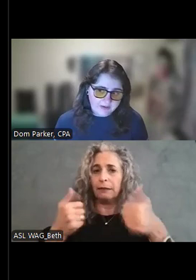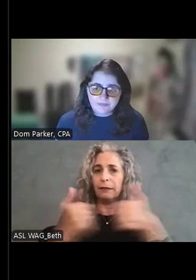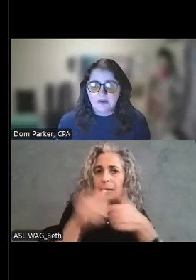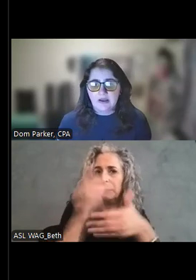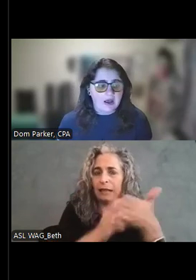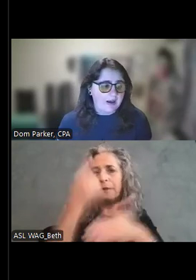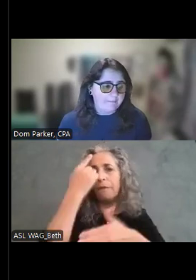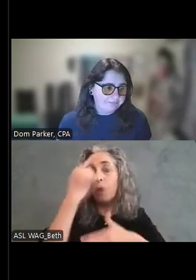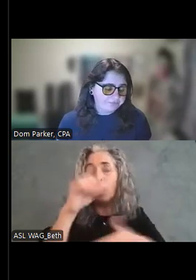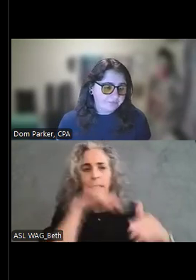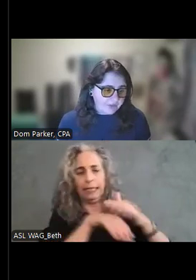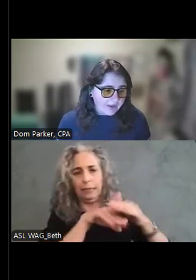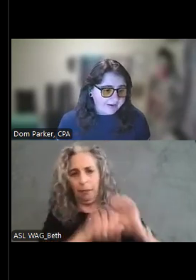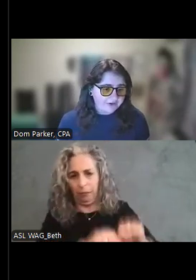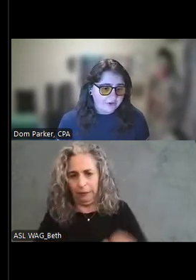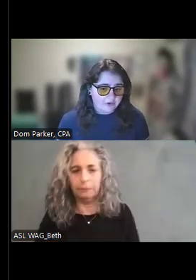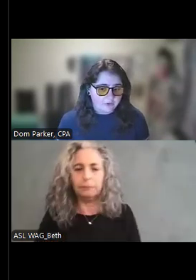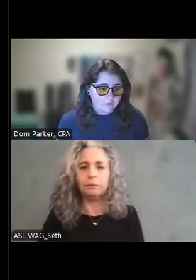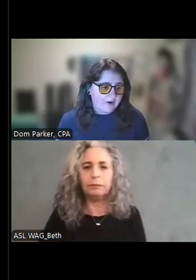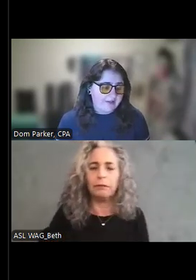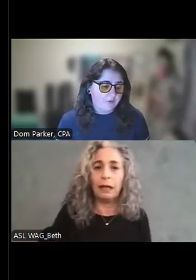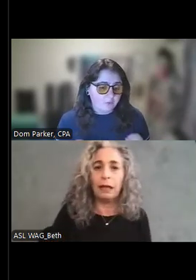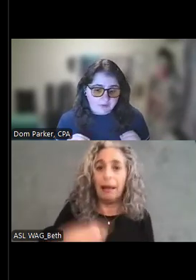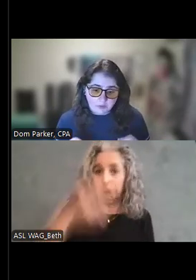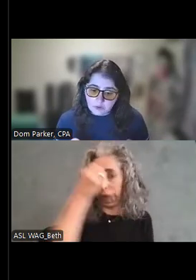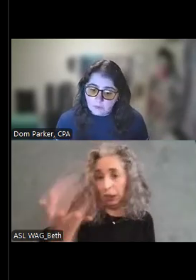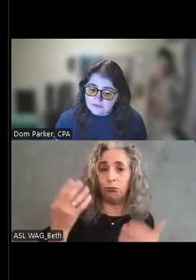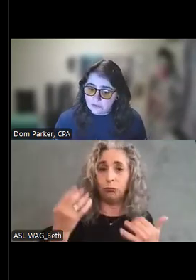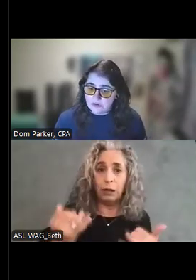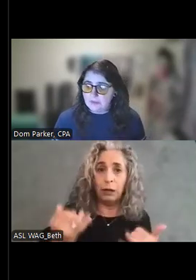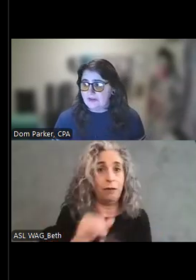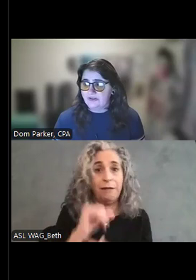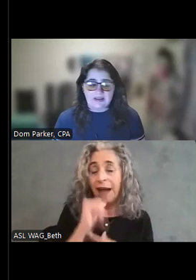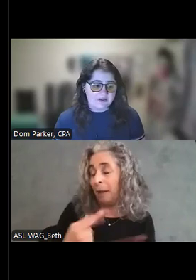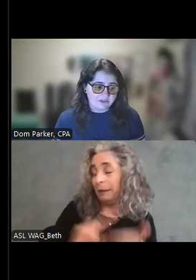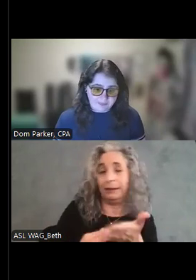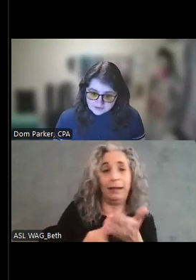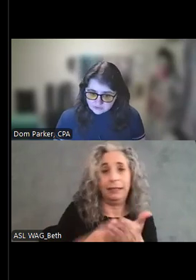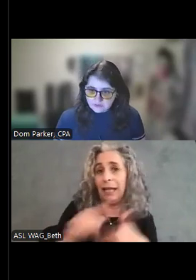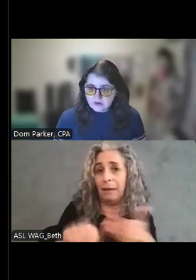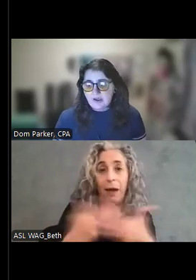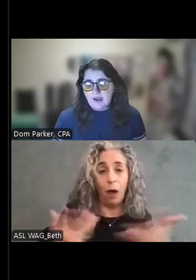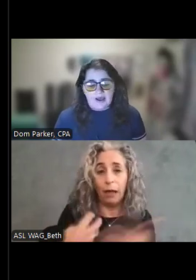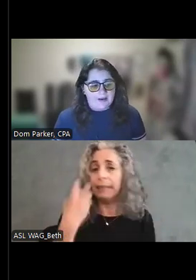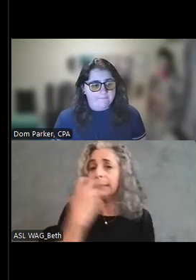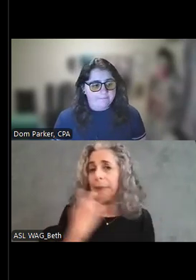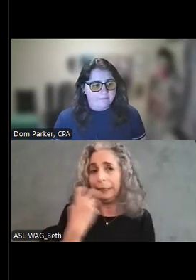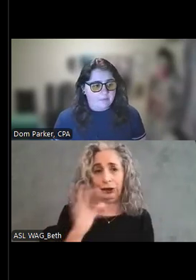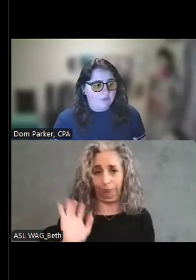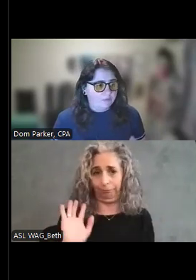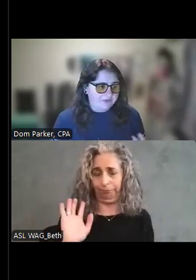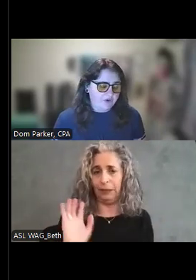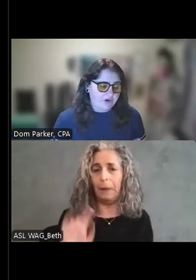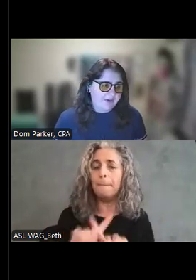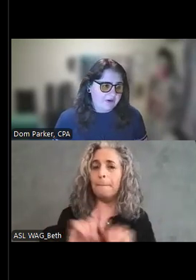accessibility. I can tell you right now, the one we will not be talking about today is speech, but we